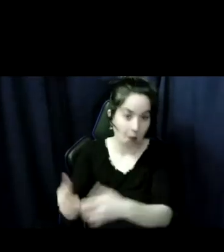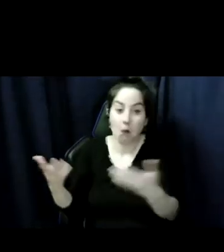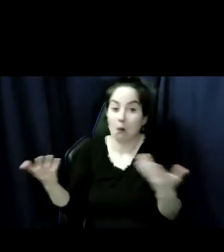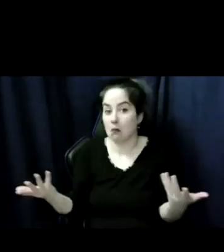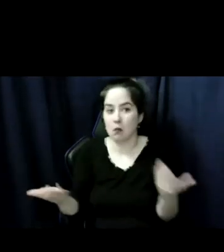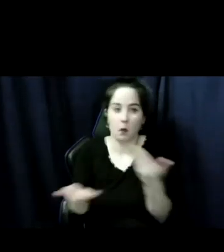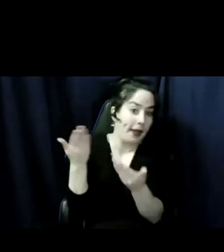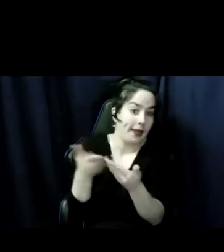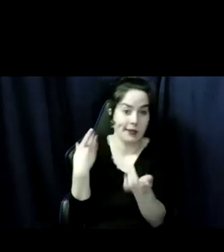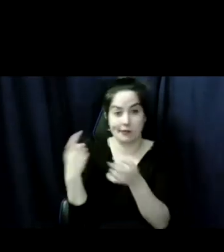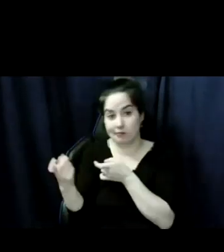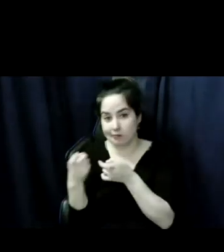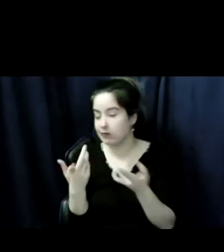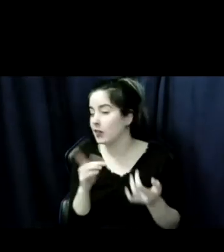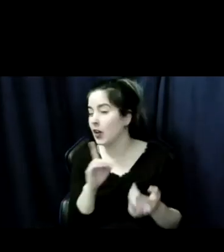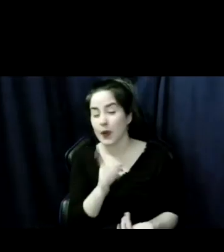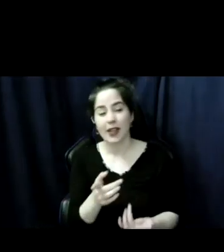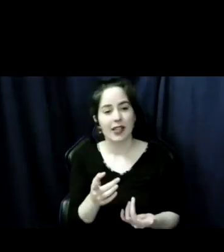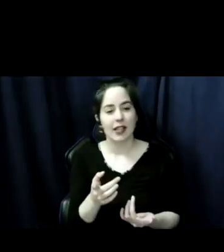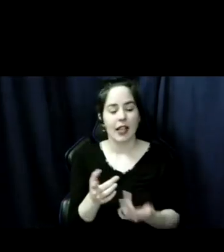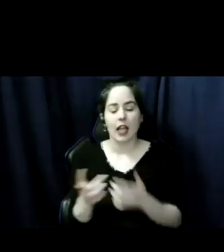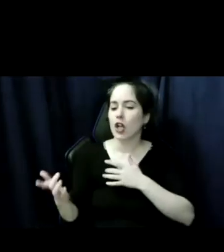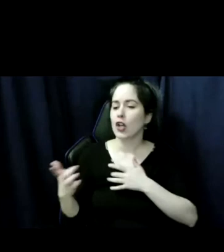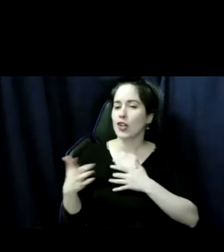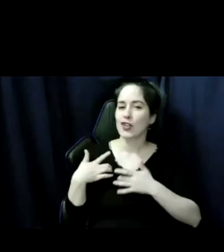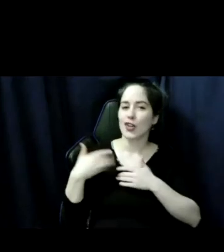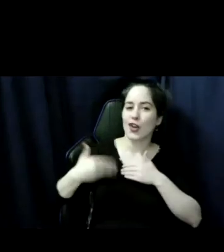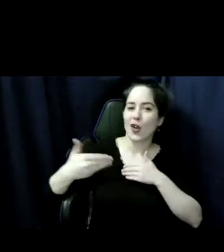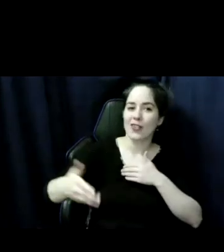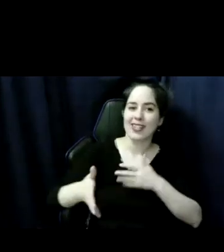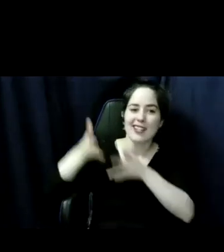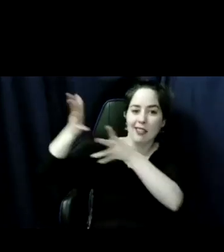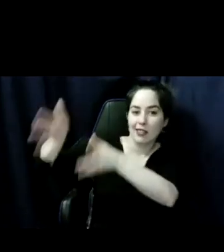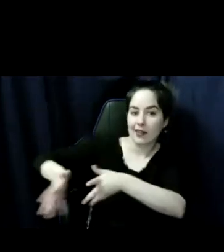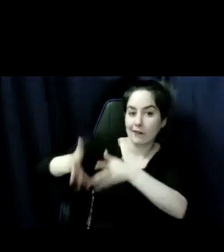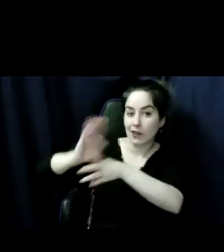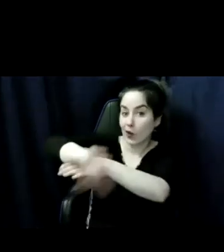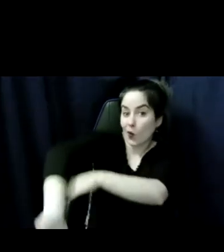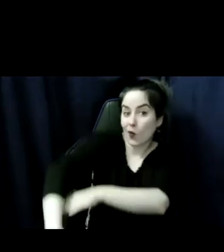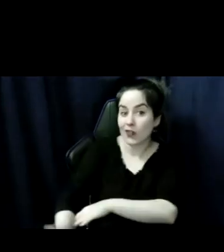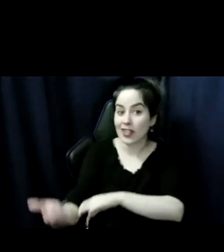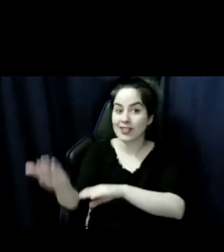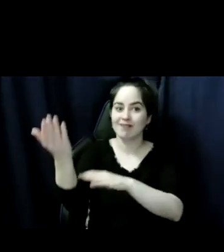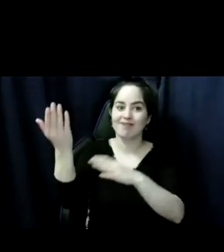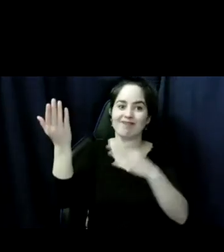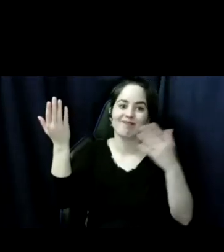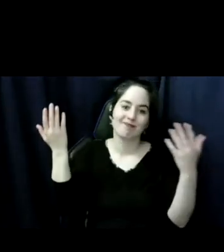sure. I think sometimes there's concern about leaving things up overnight because